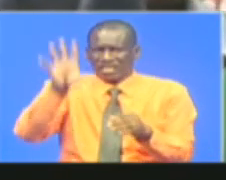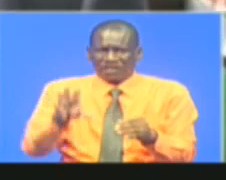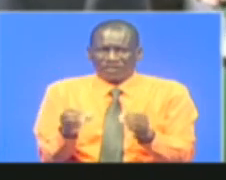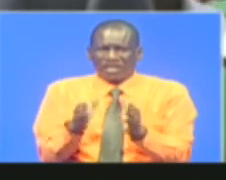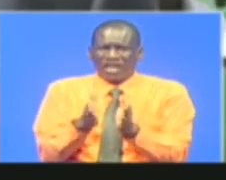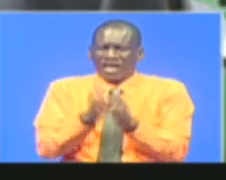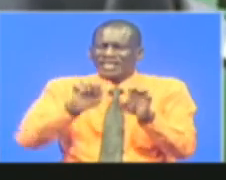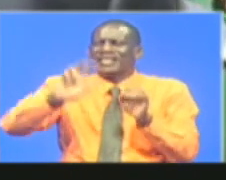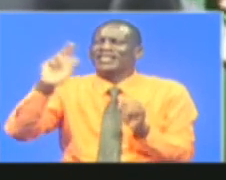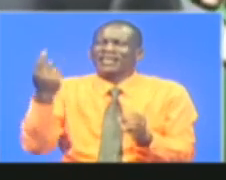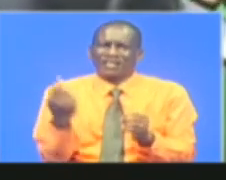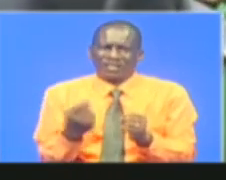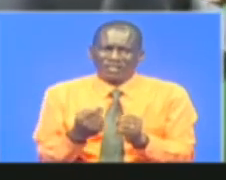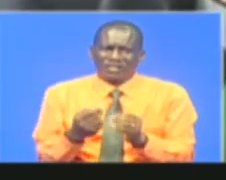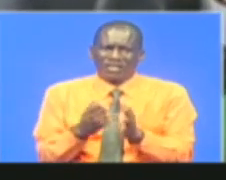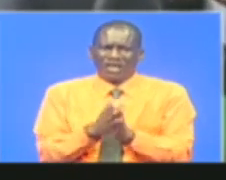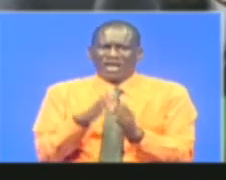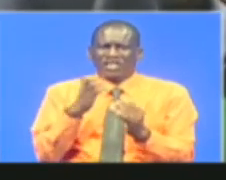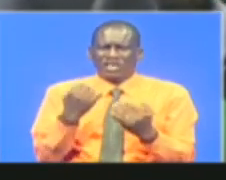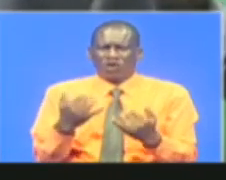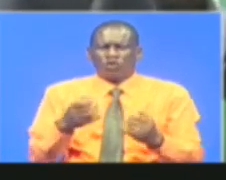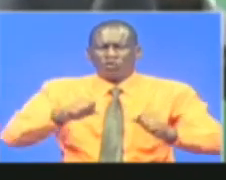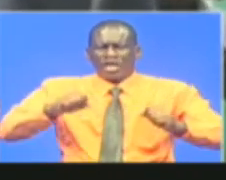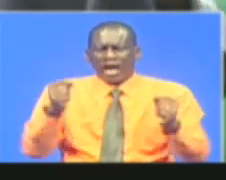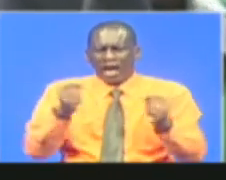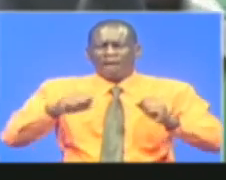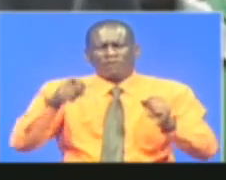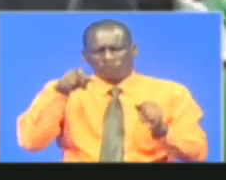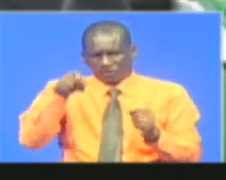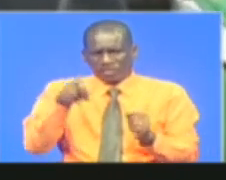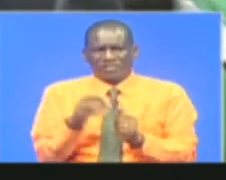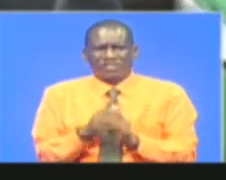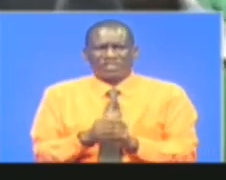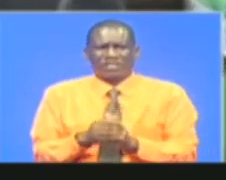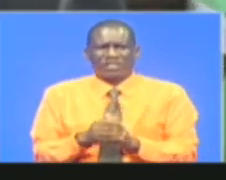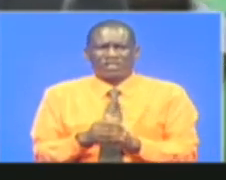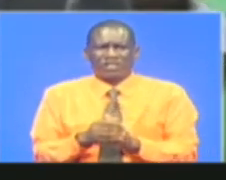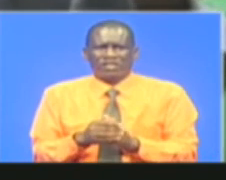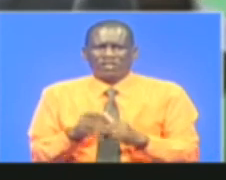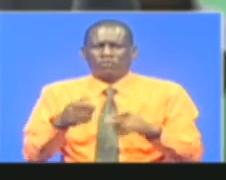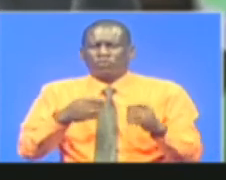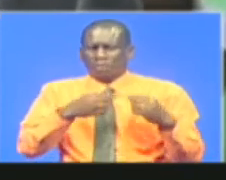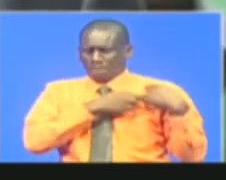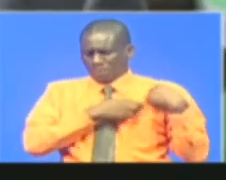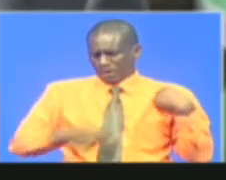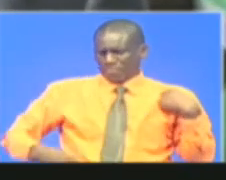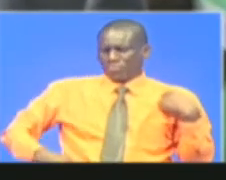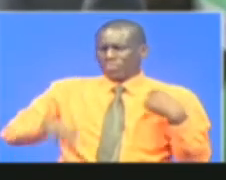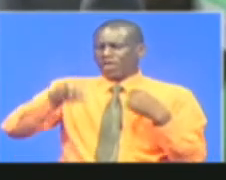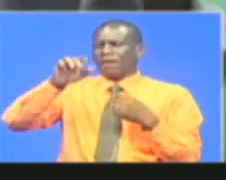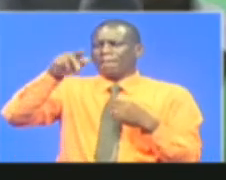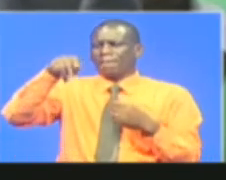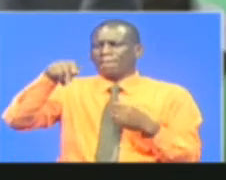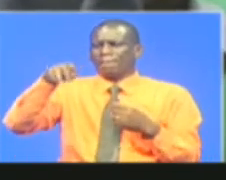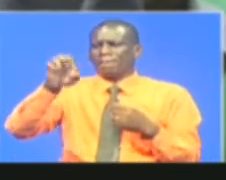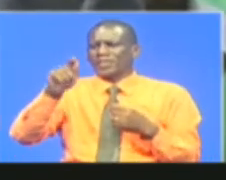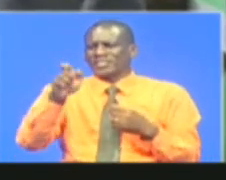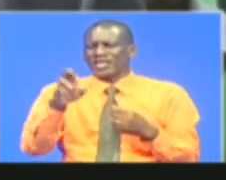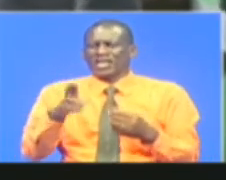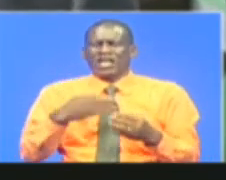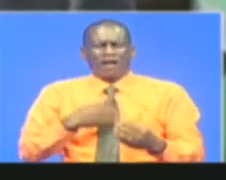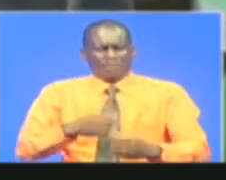Kenya. And so we are very proud. I mean, for Brother Mokaya, we know him. He has been very